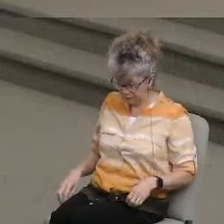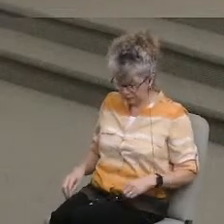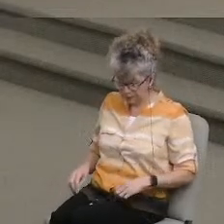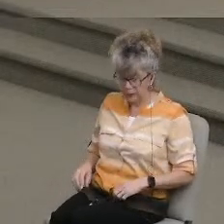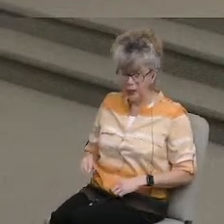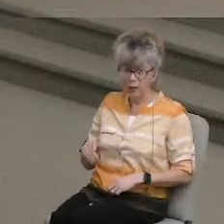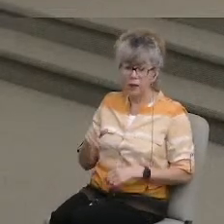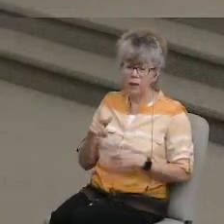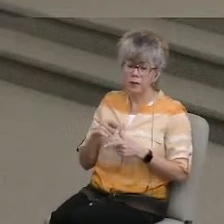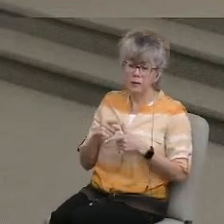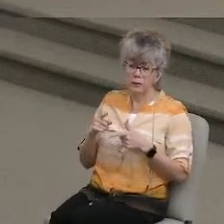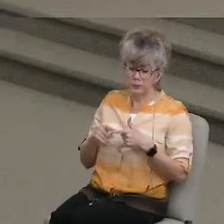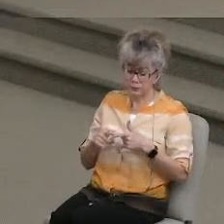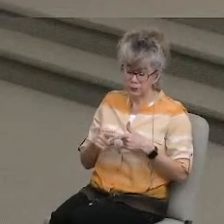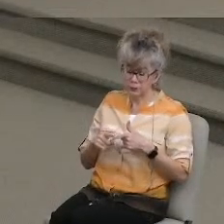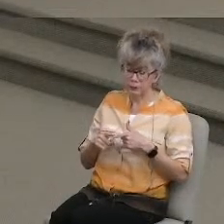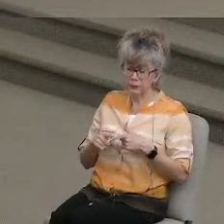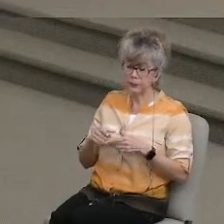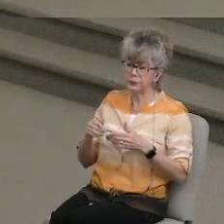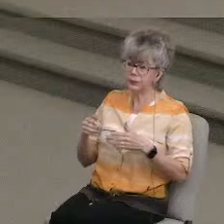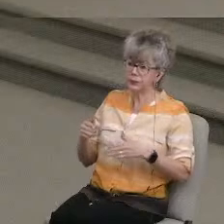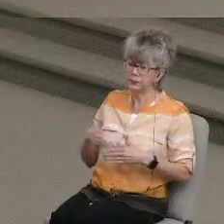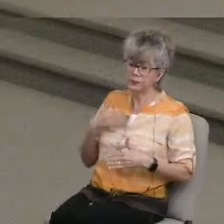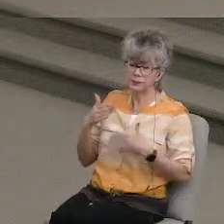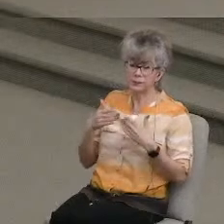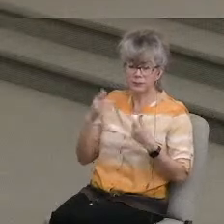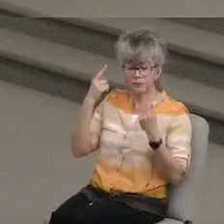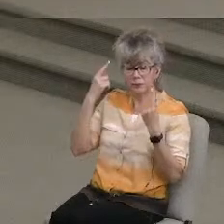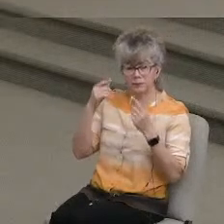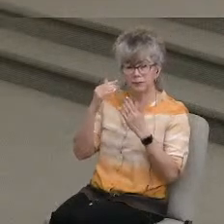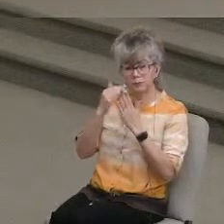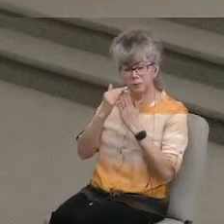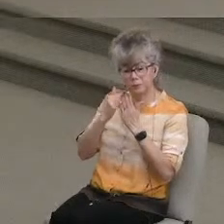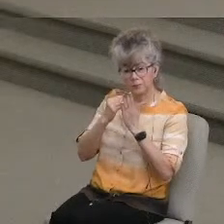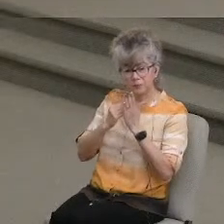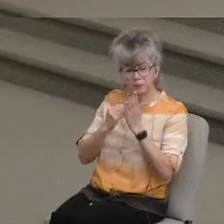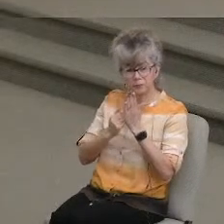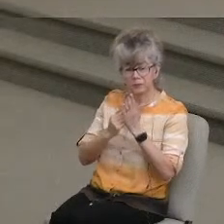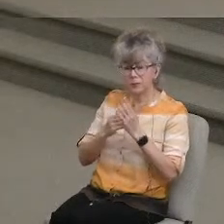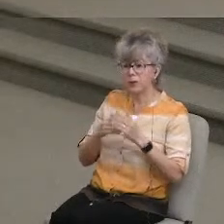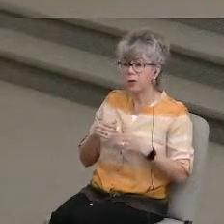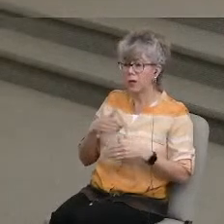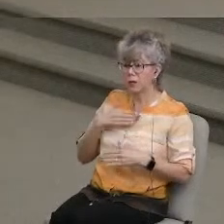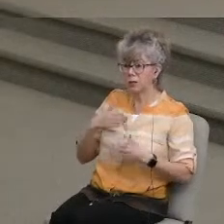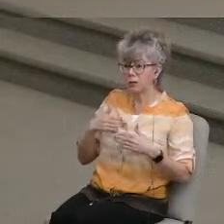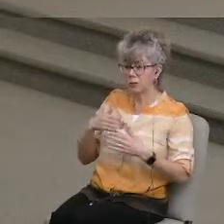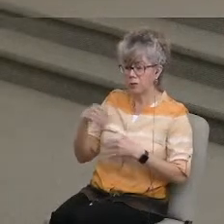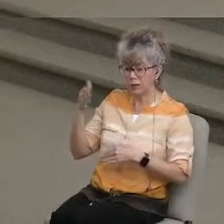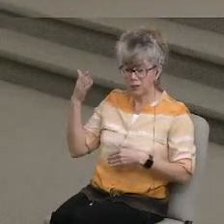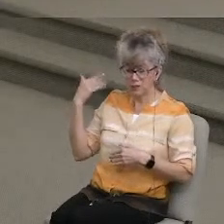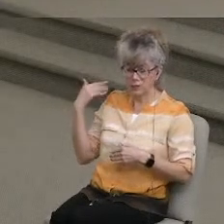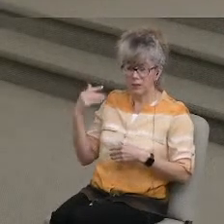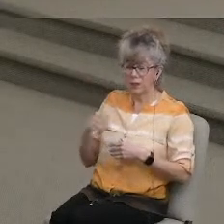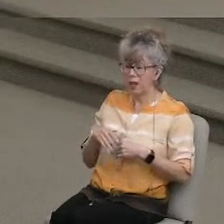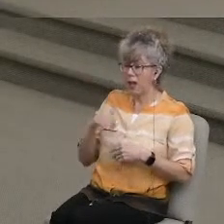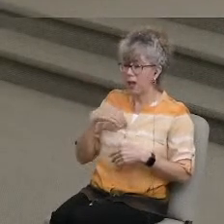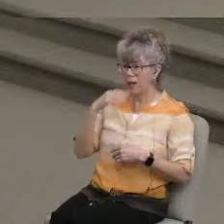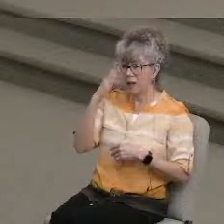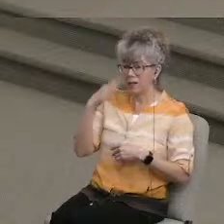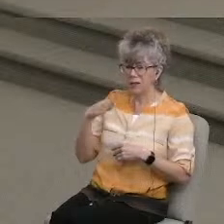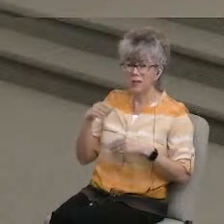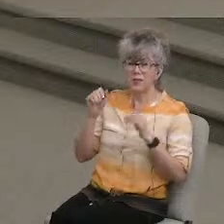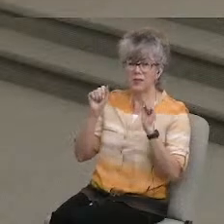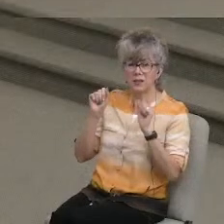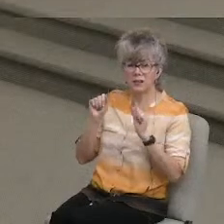And then I'm so glad to see this off my list, but you guys enjoyed it yesterday because I could never get the announcement right. But it says, thank